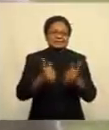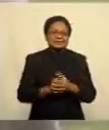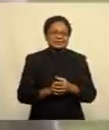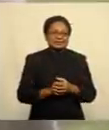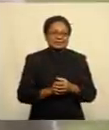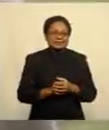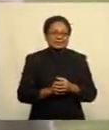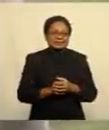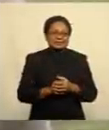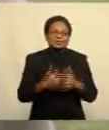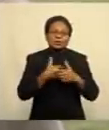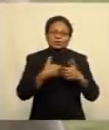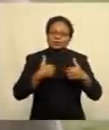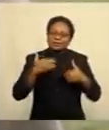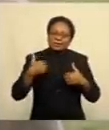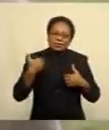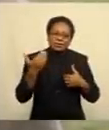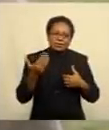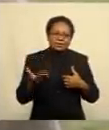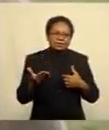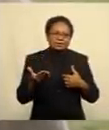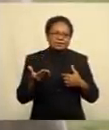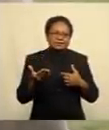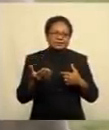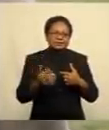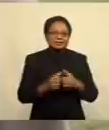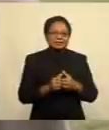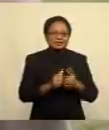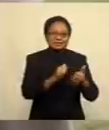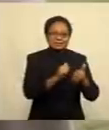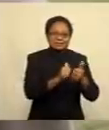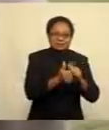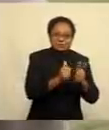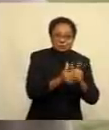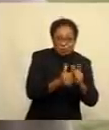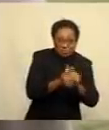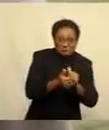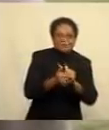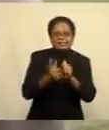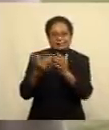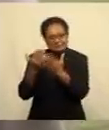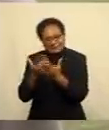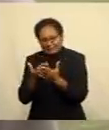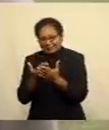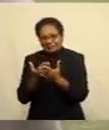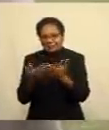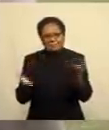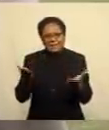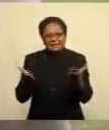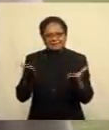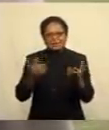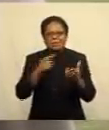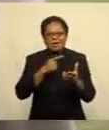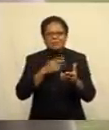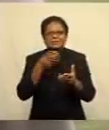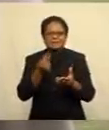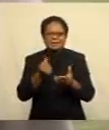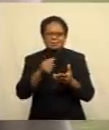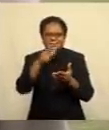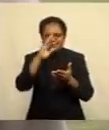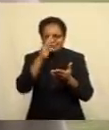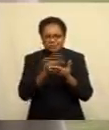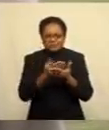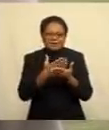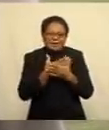We always weigh sports and studies as some students are passionate about various sporting activities, and we have produced some really good